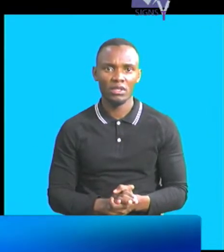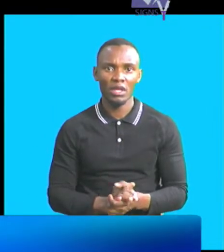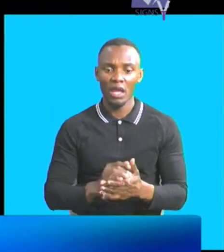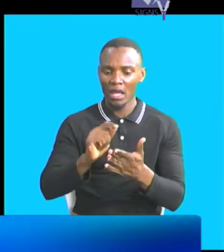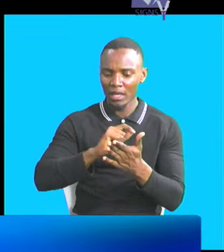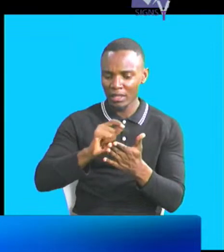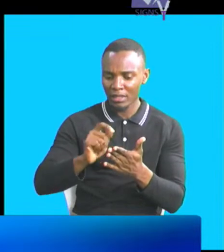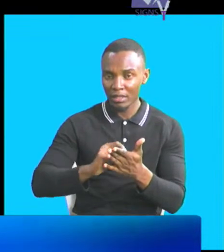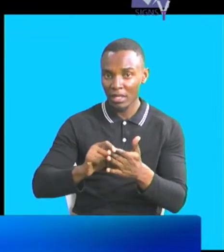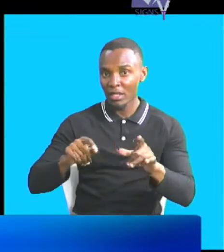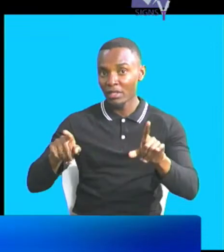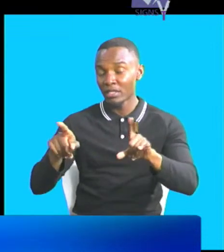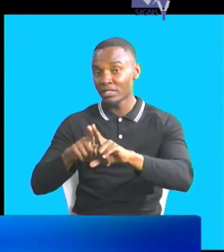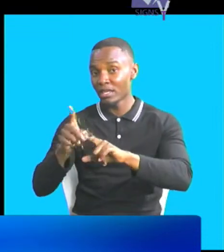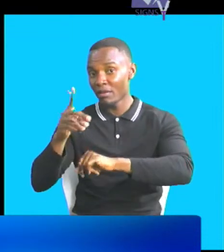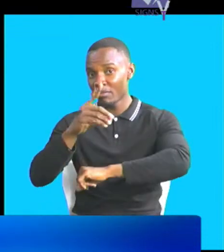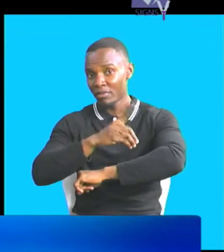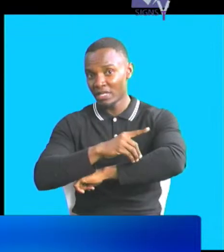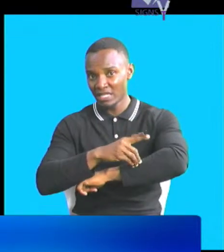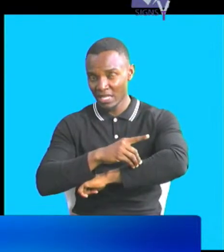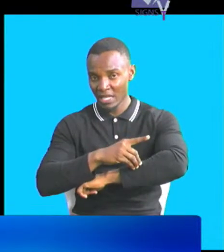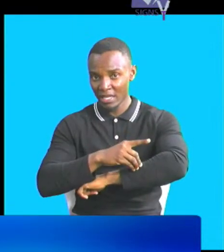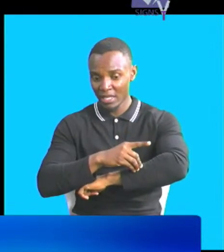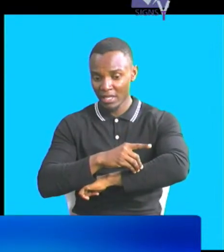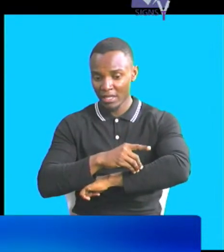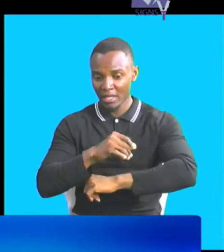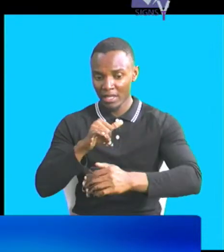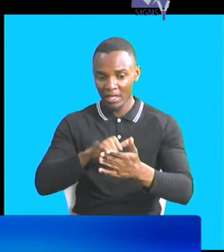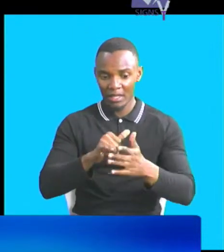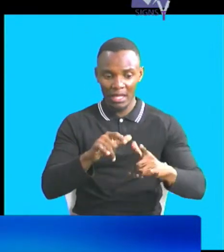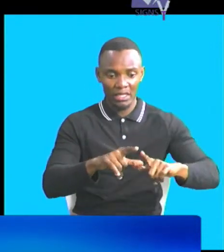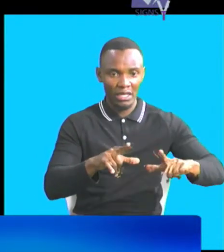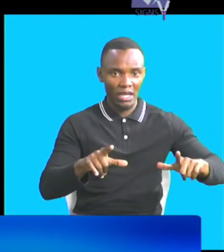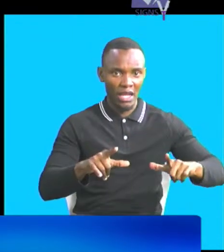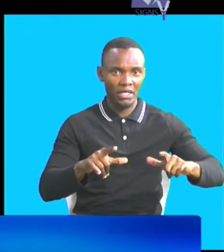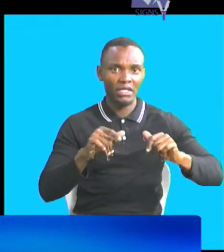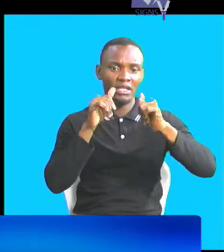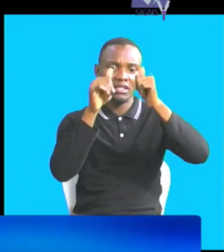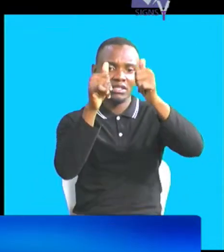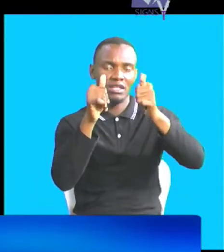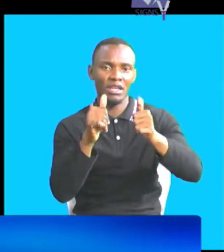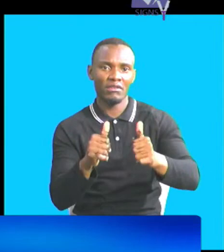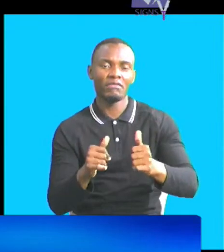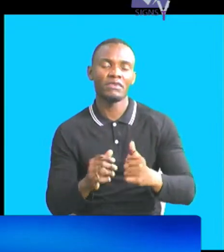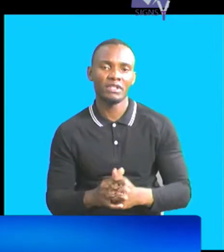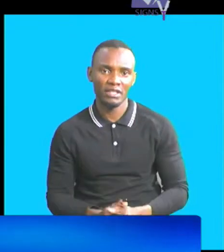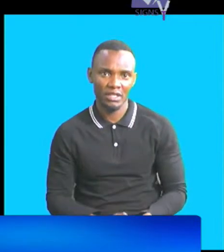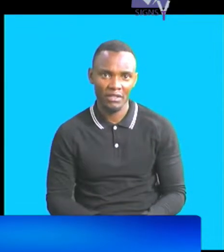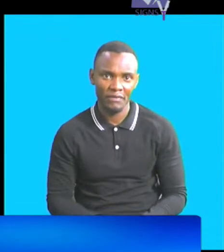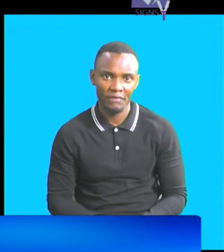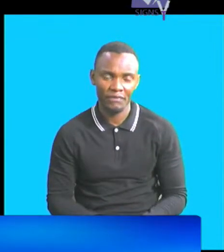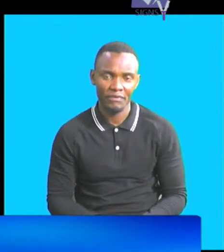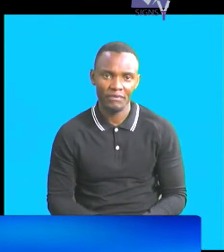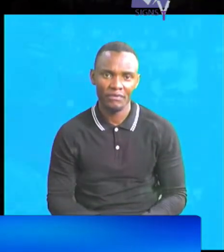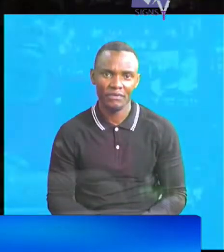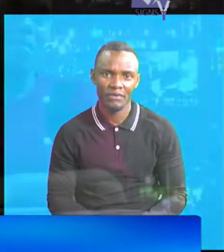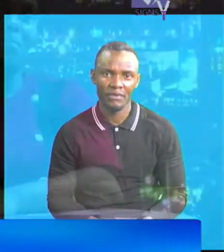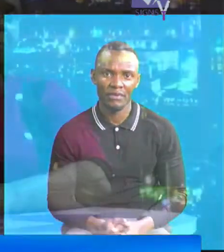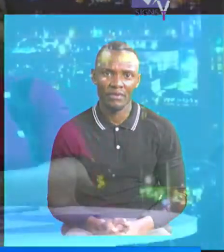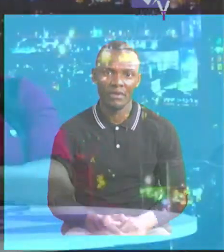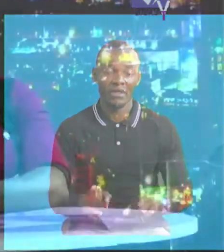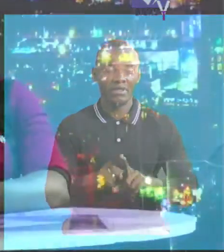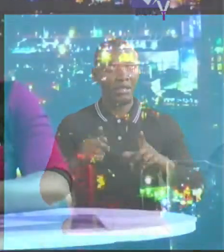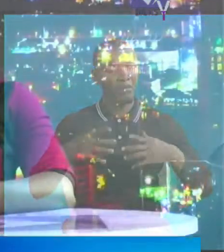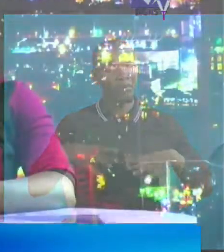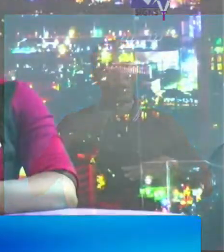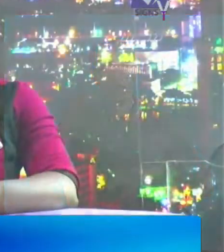that shamba is on sale, it is maguta, na watu wanajua ni